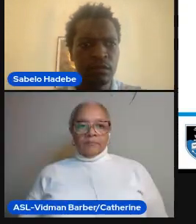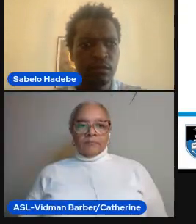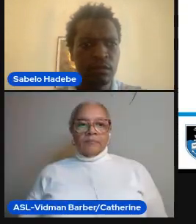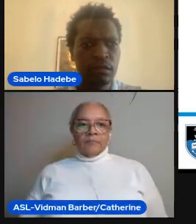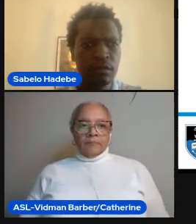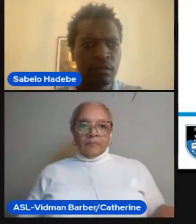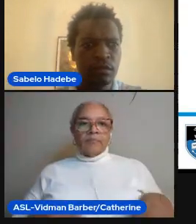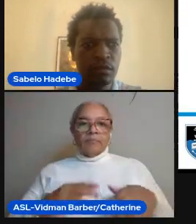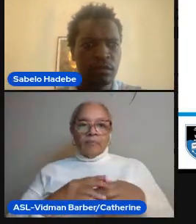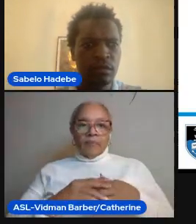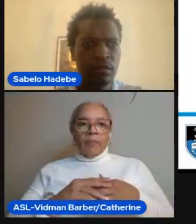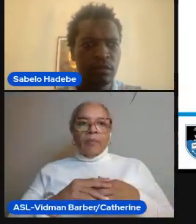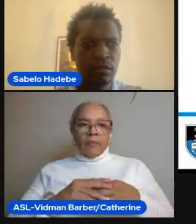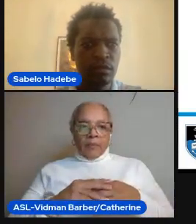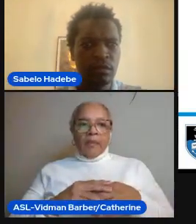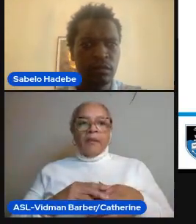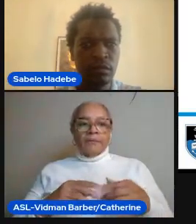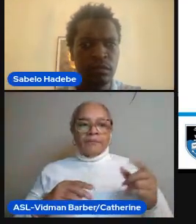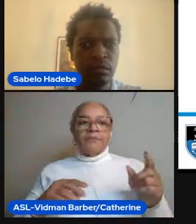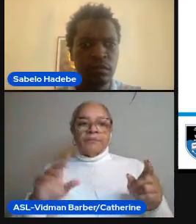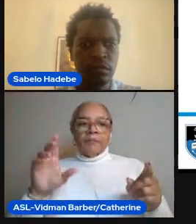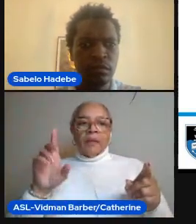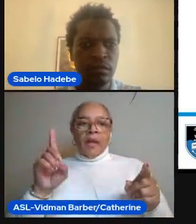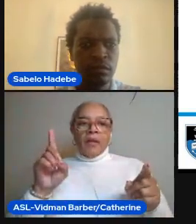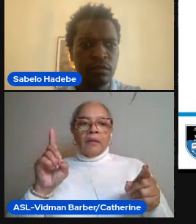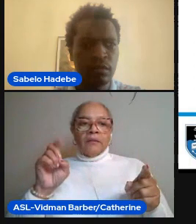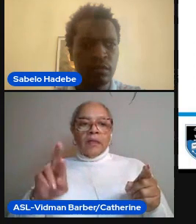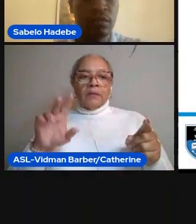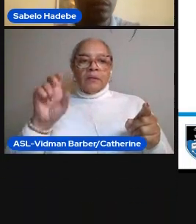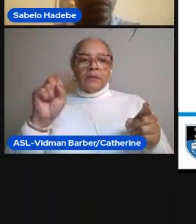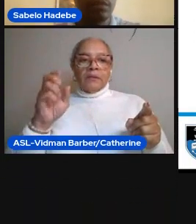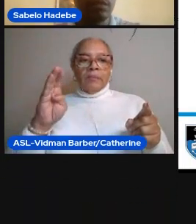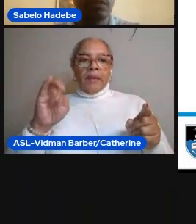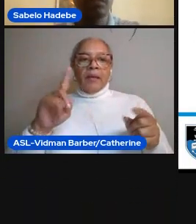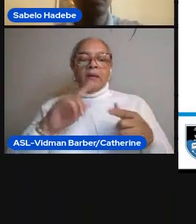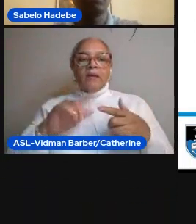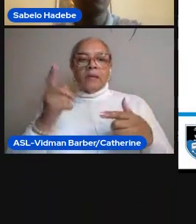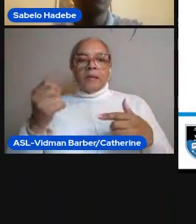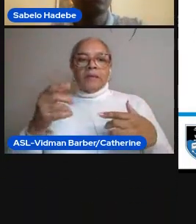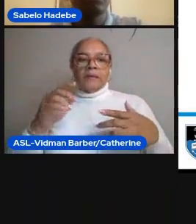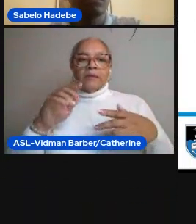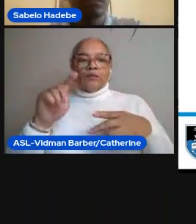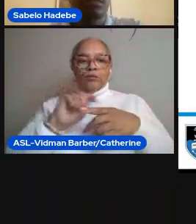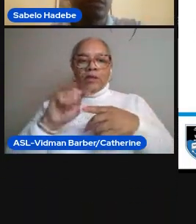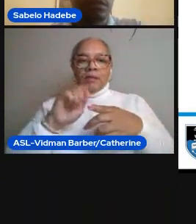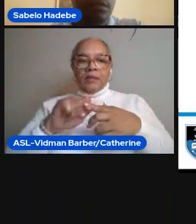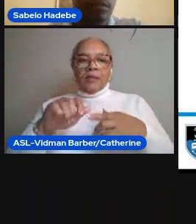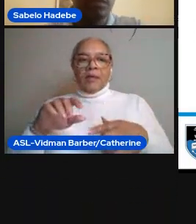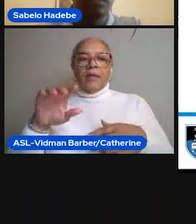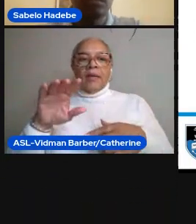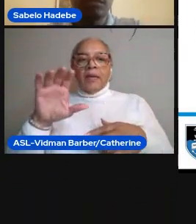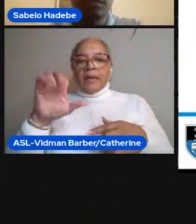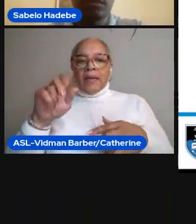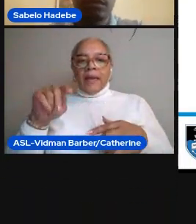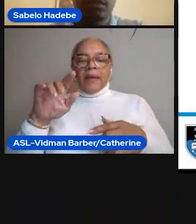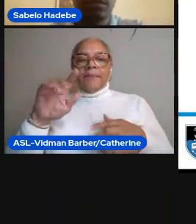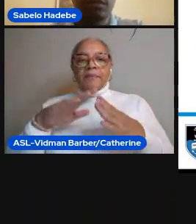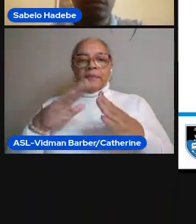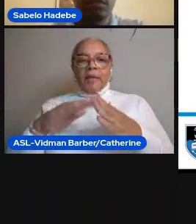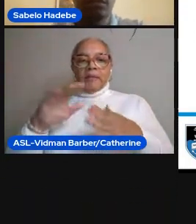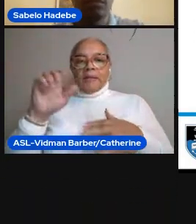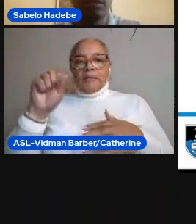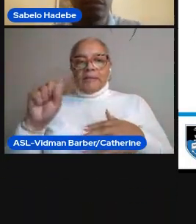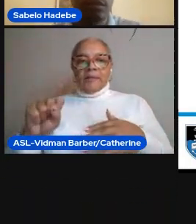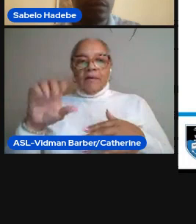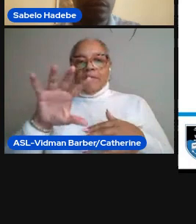an immunologist by training and is based at the University of Cape Town in South Africa. He did his PhD in immunobiology at the